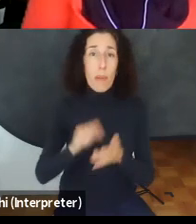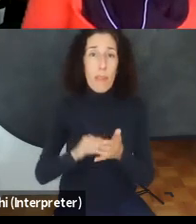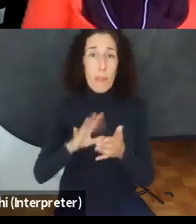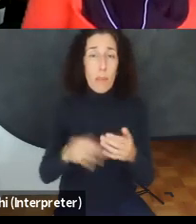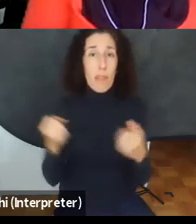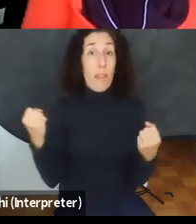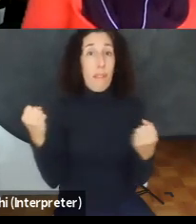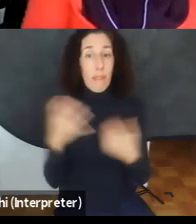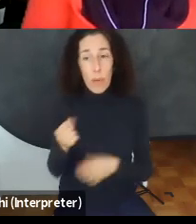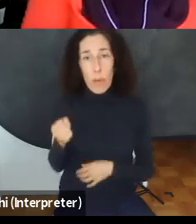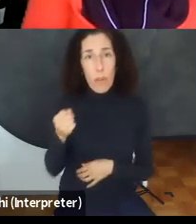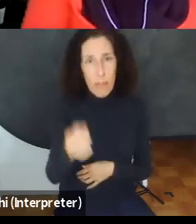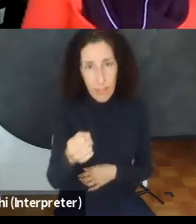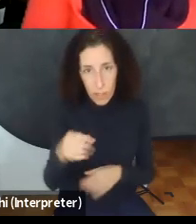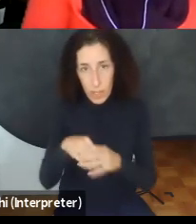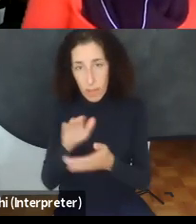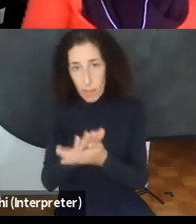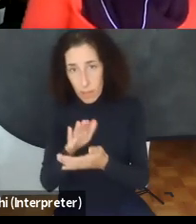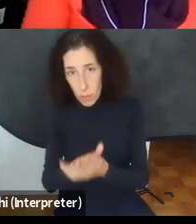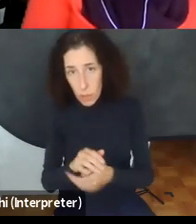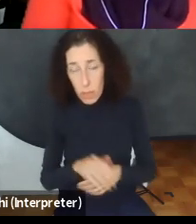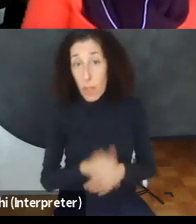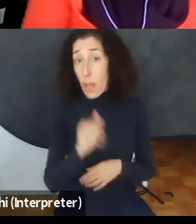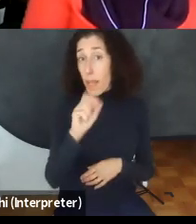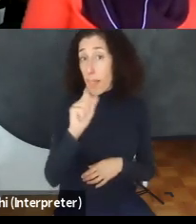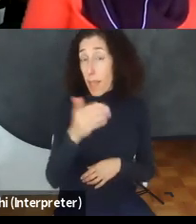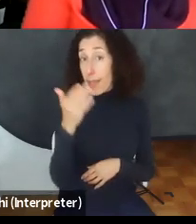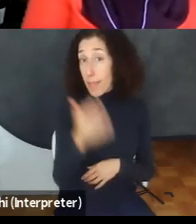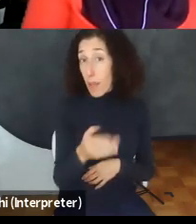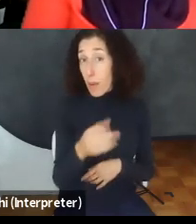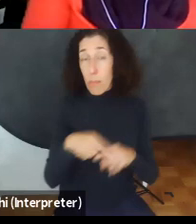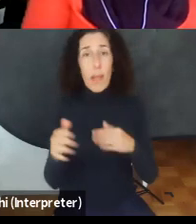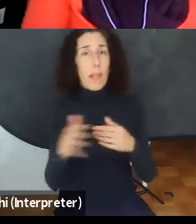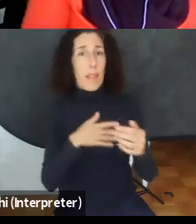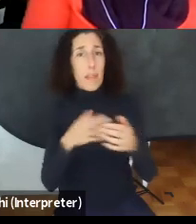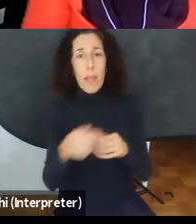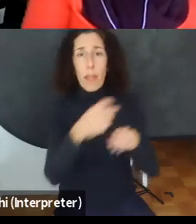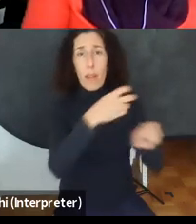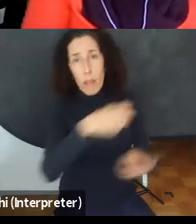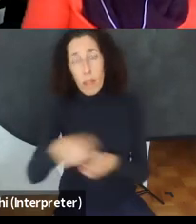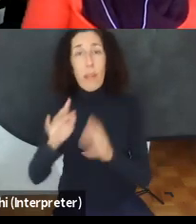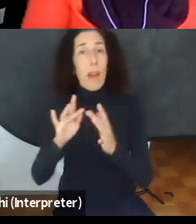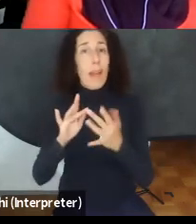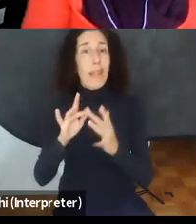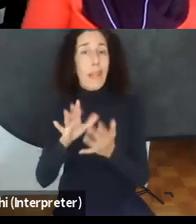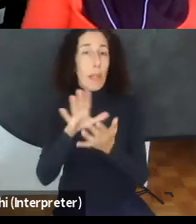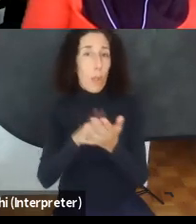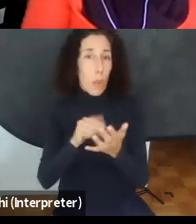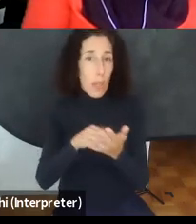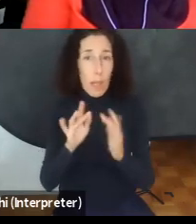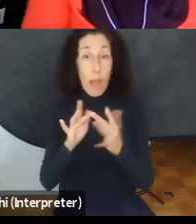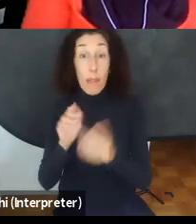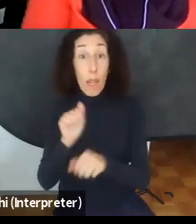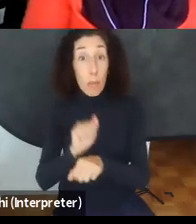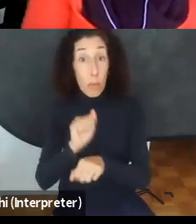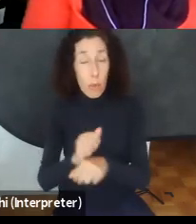schools. The ADA exists, and yet despite the mass transition to online work and learning, a vast majority of